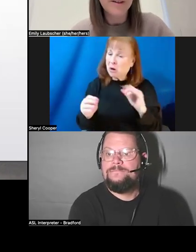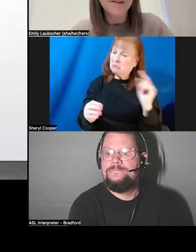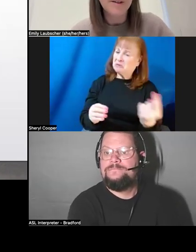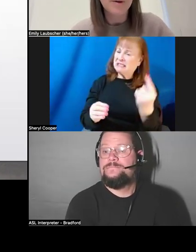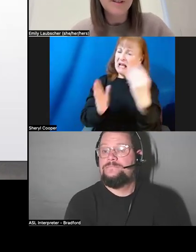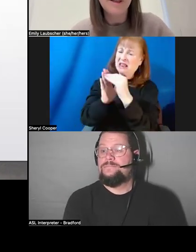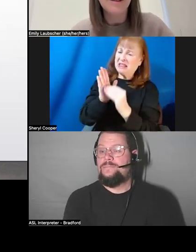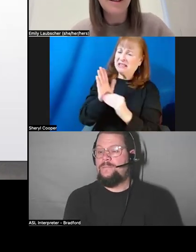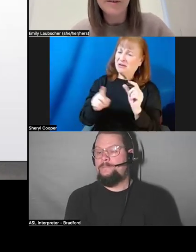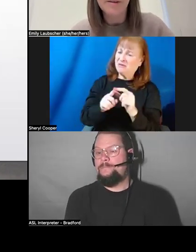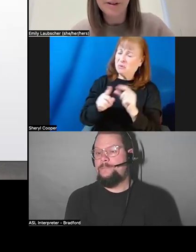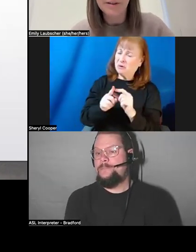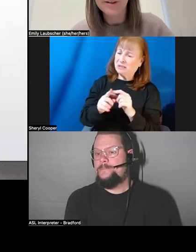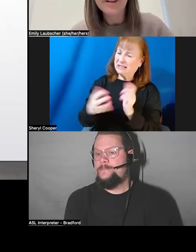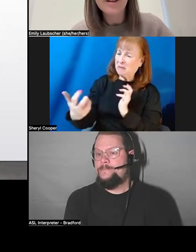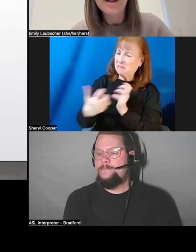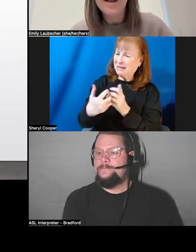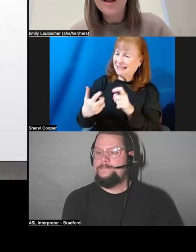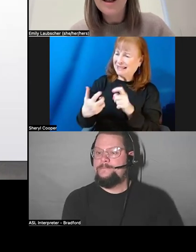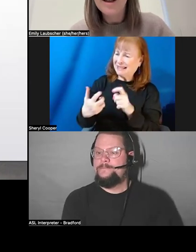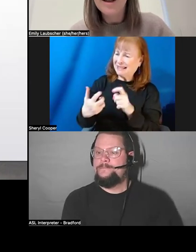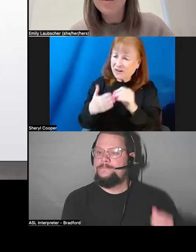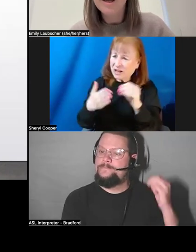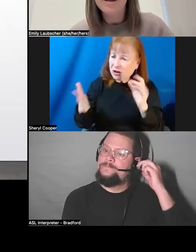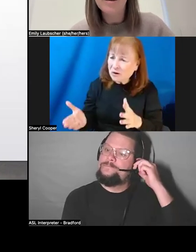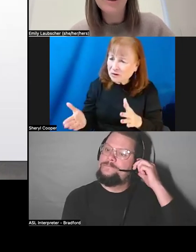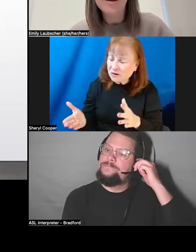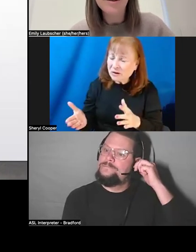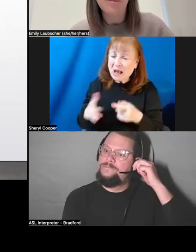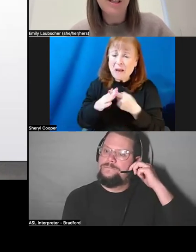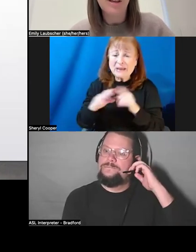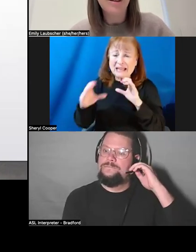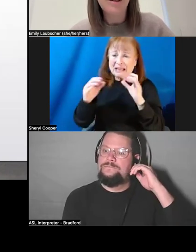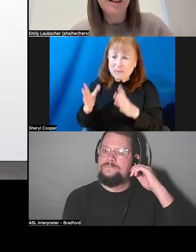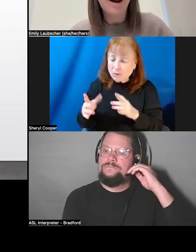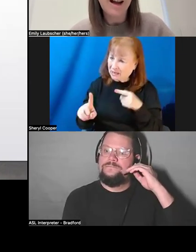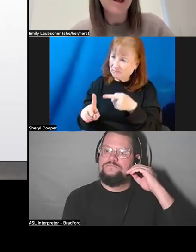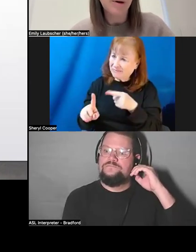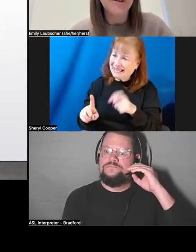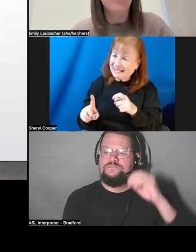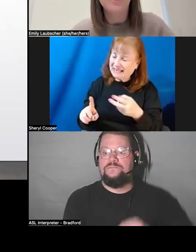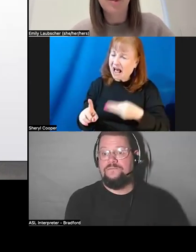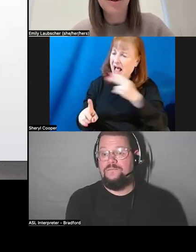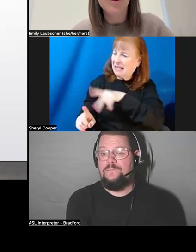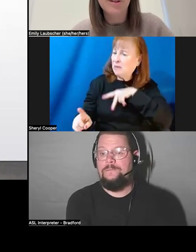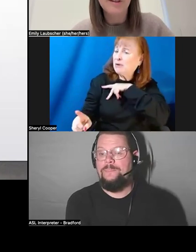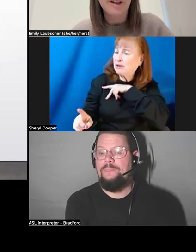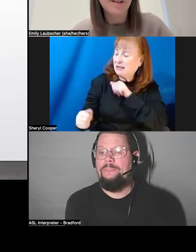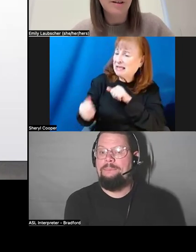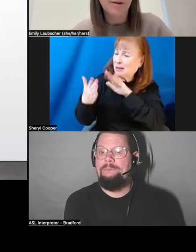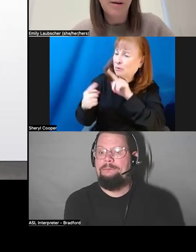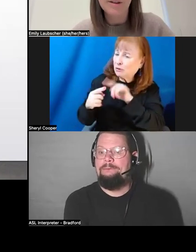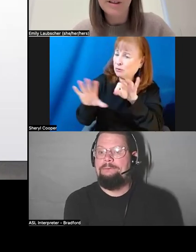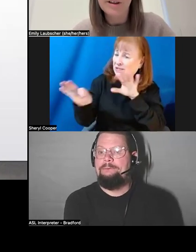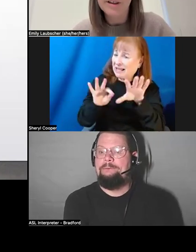of words that's going to meet the needs of every learner. And beginning communicators in particular need a highly personalized approach to